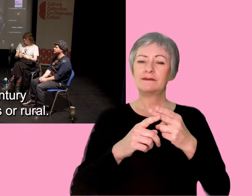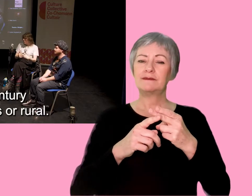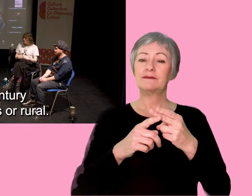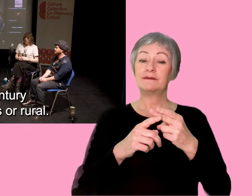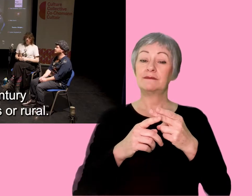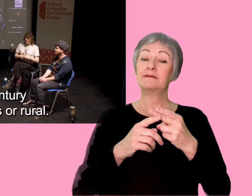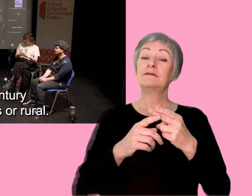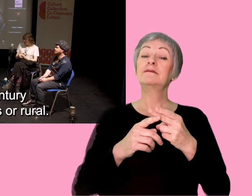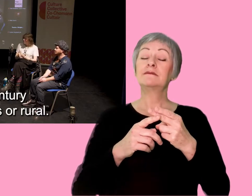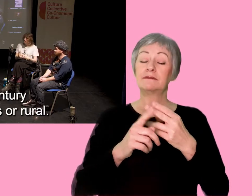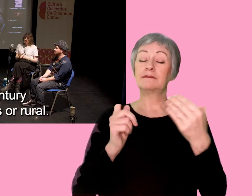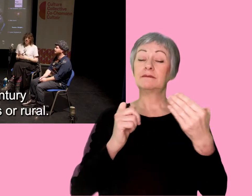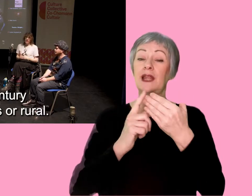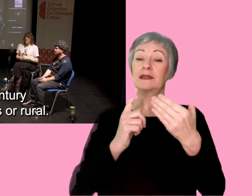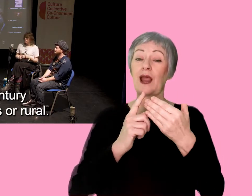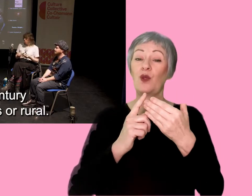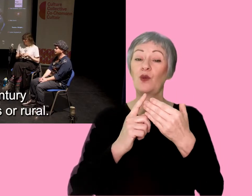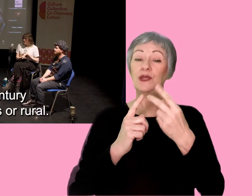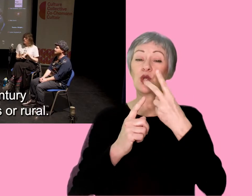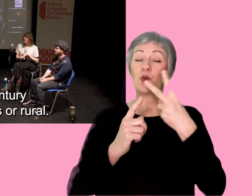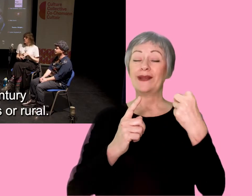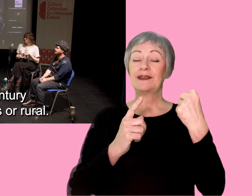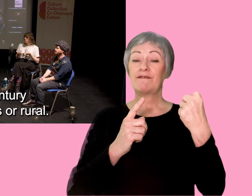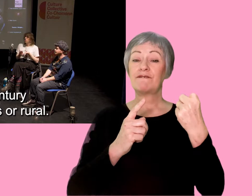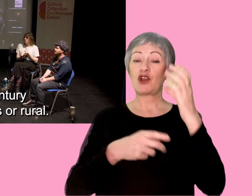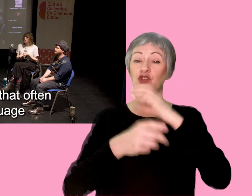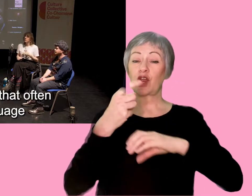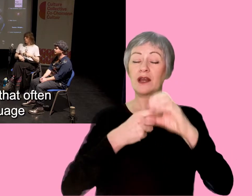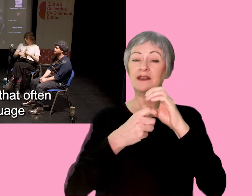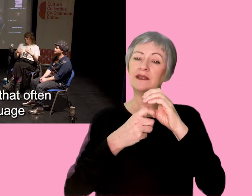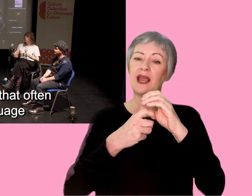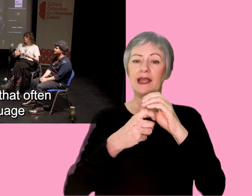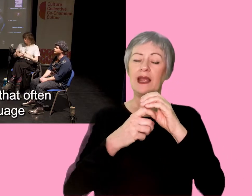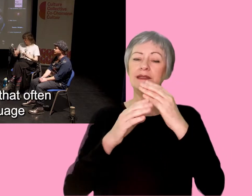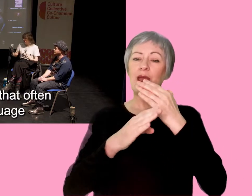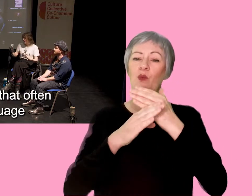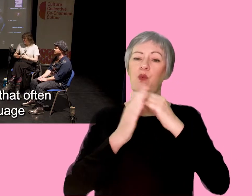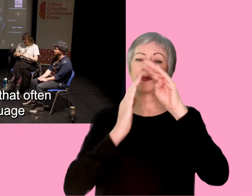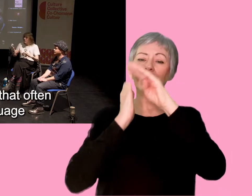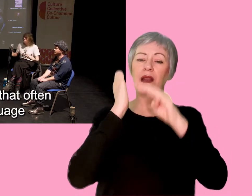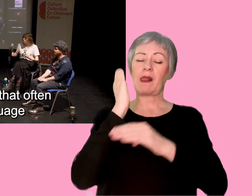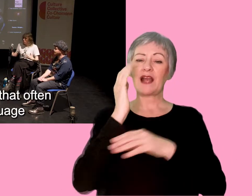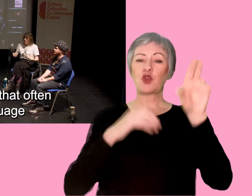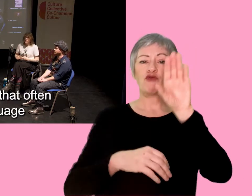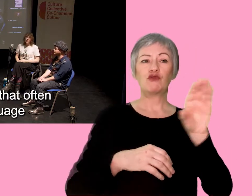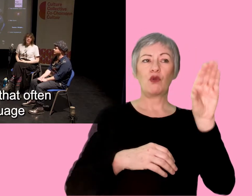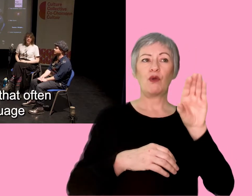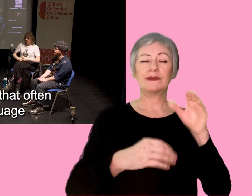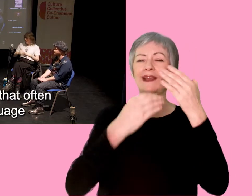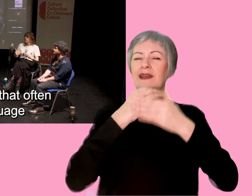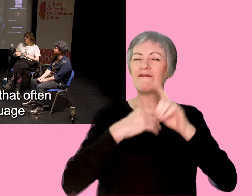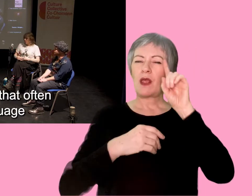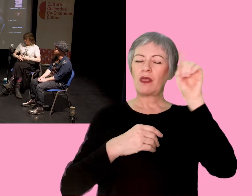now in the 21st century as either working class or rural. It's not thought of truly that often